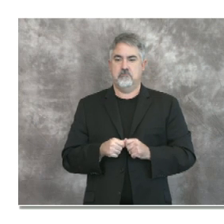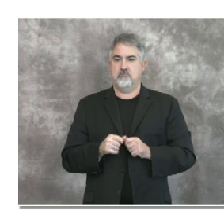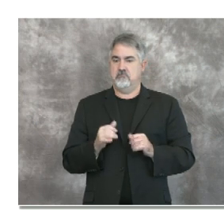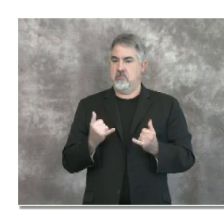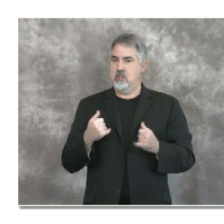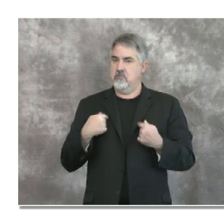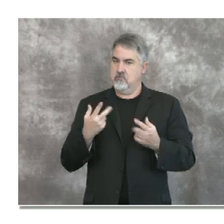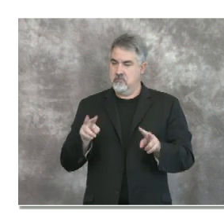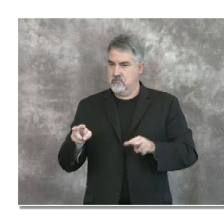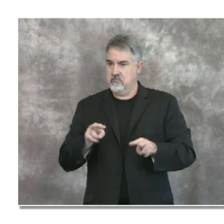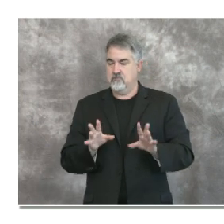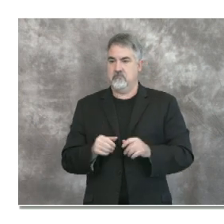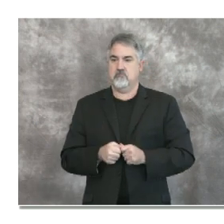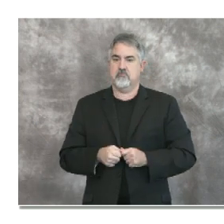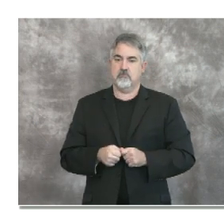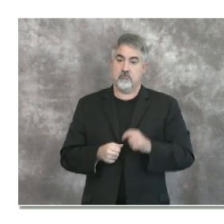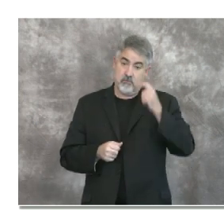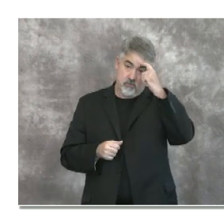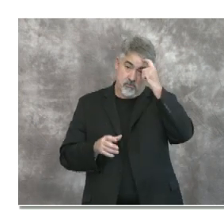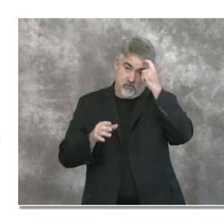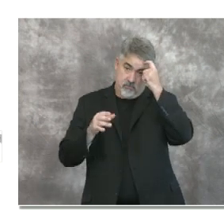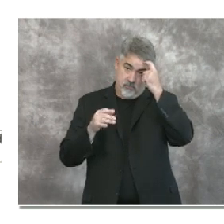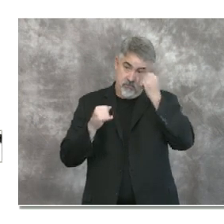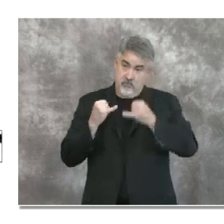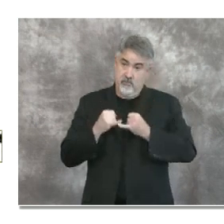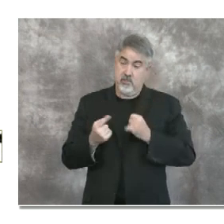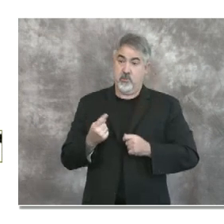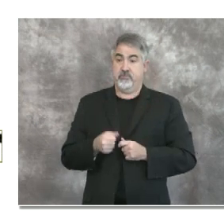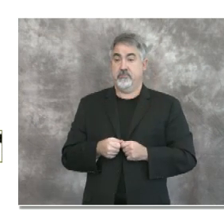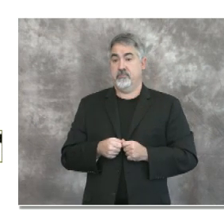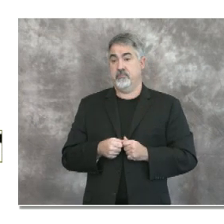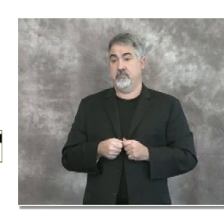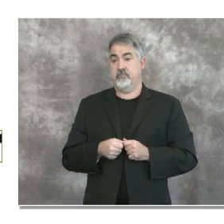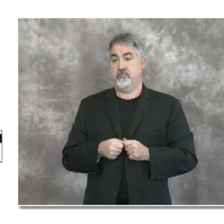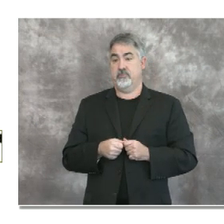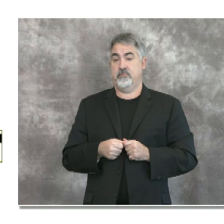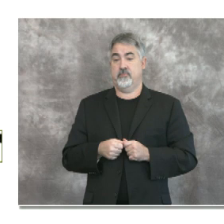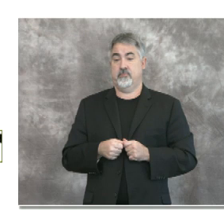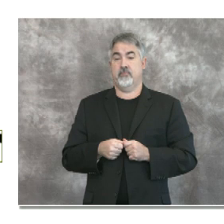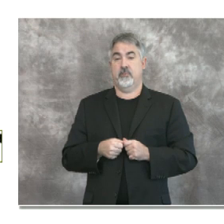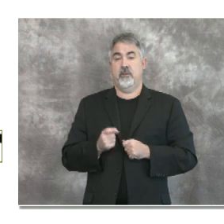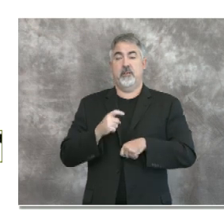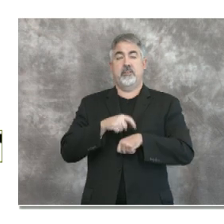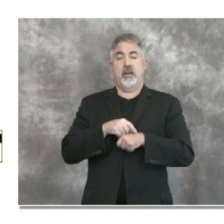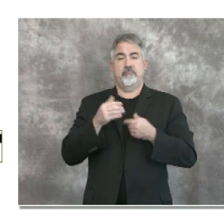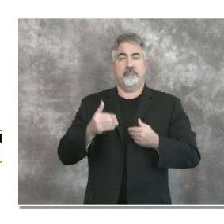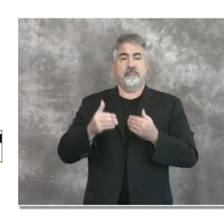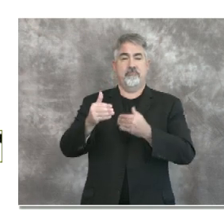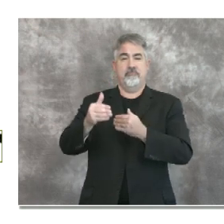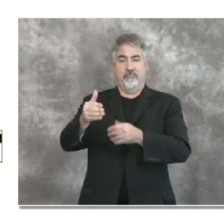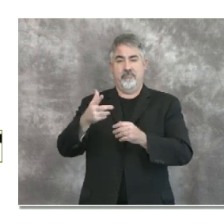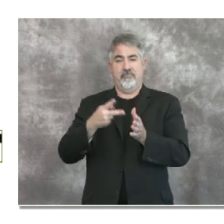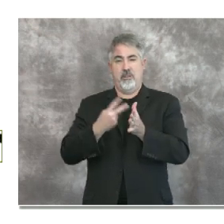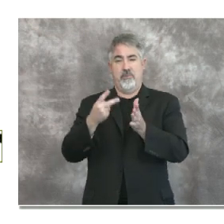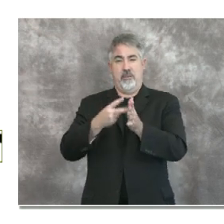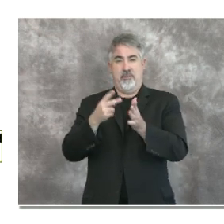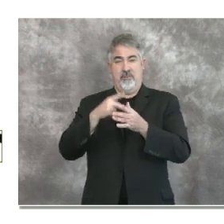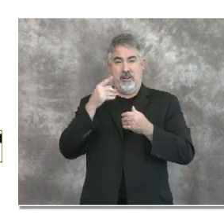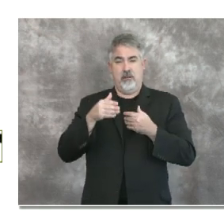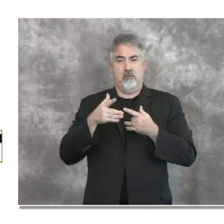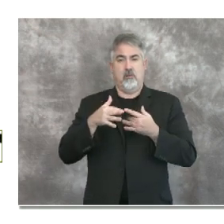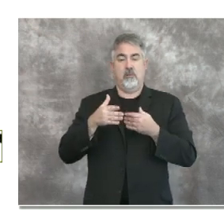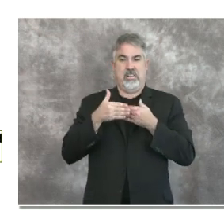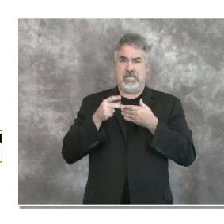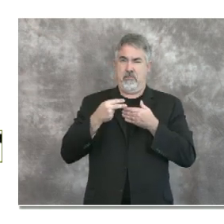COVID. The last one here is just the regular one you see. The doubling rate of positives is less important to us as we see